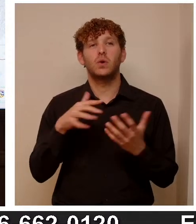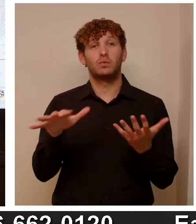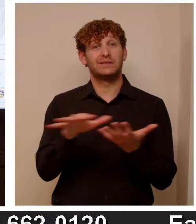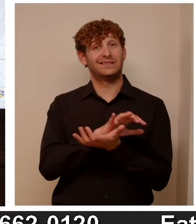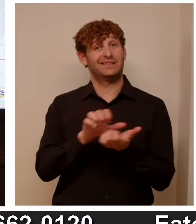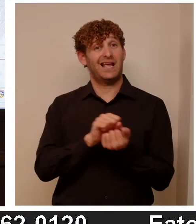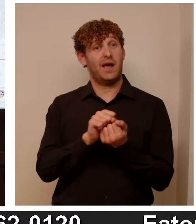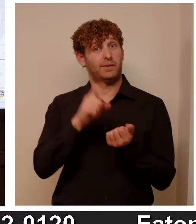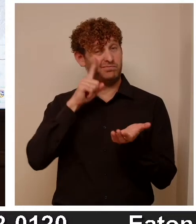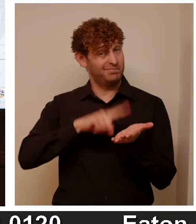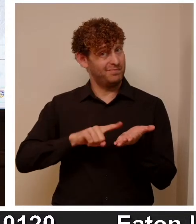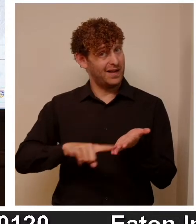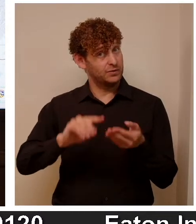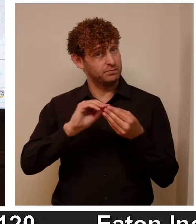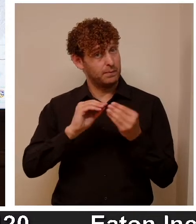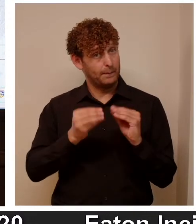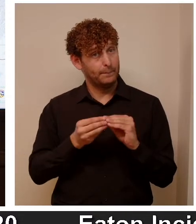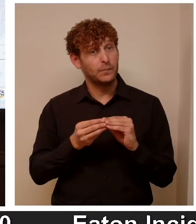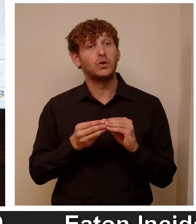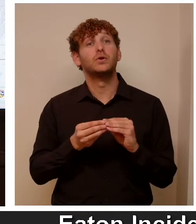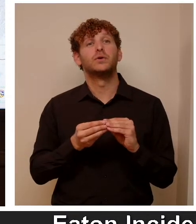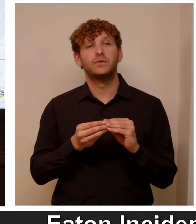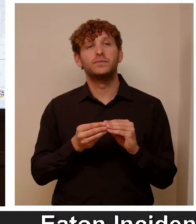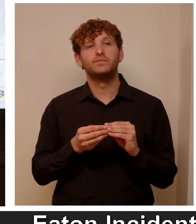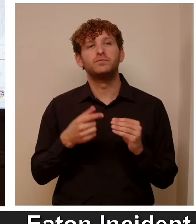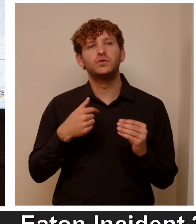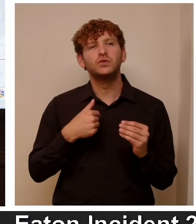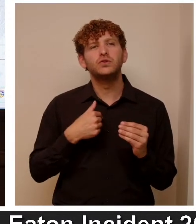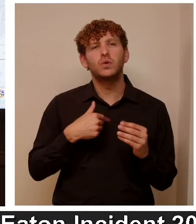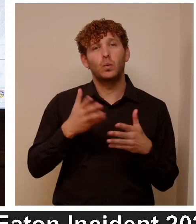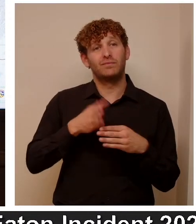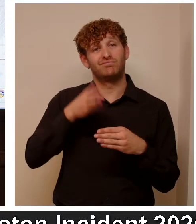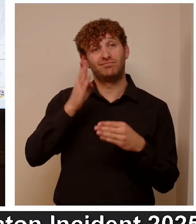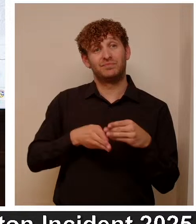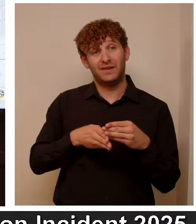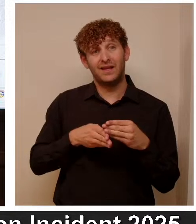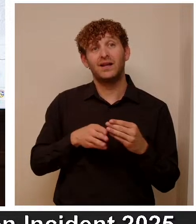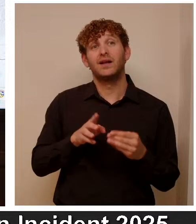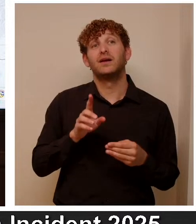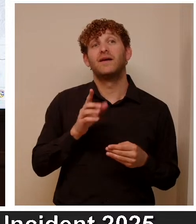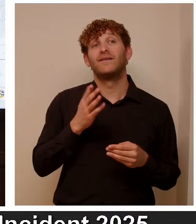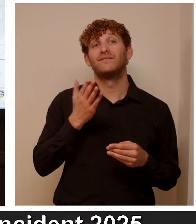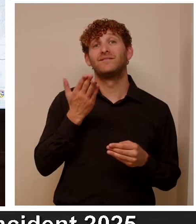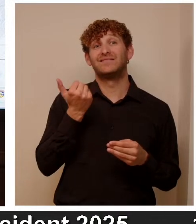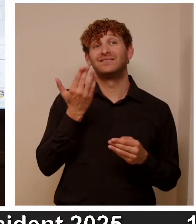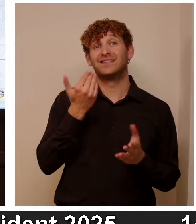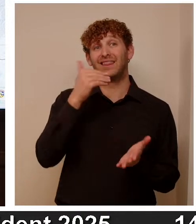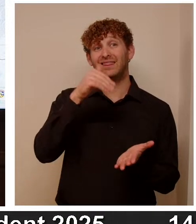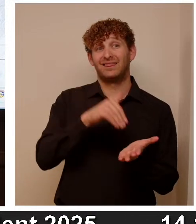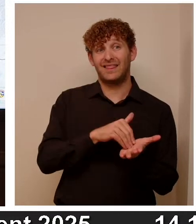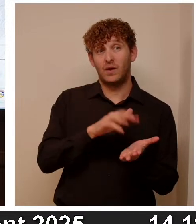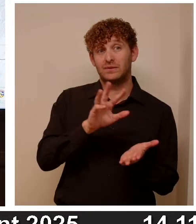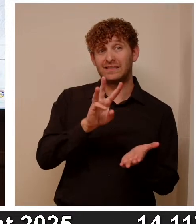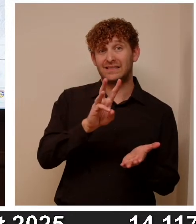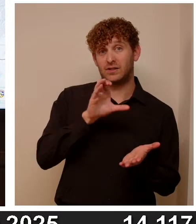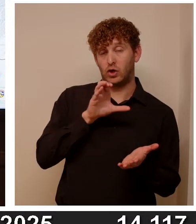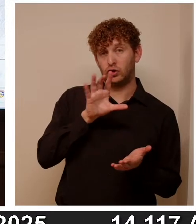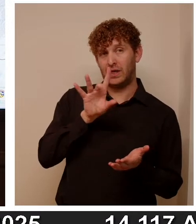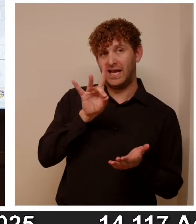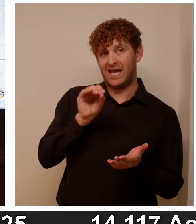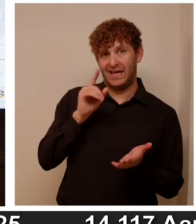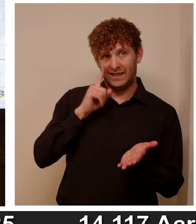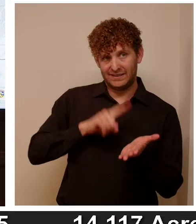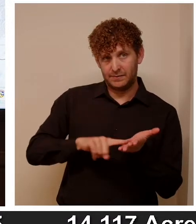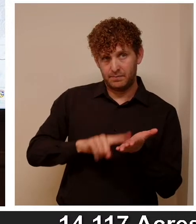this afternoon, damage inspectors have completed over 15,680 inspections within the Eaton Fire.